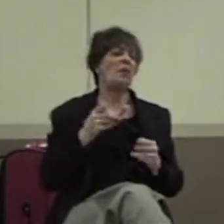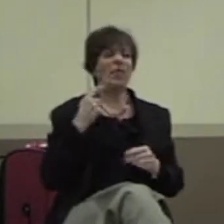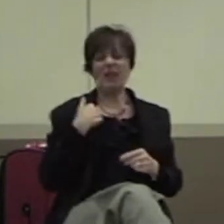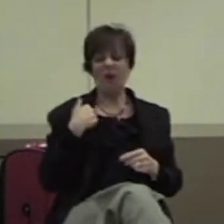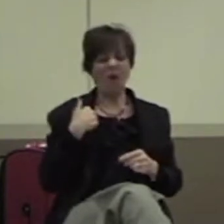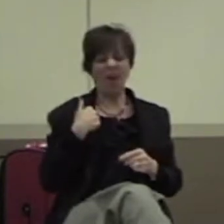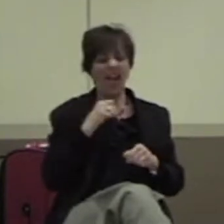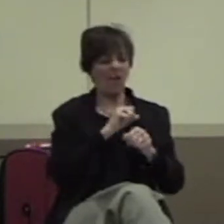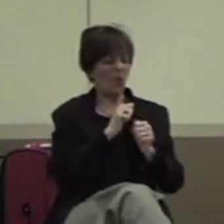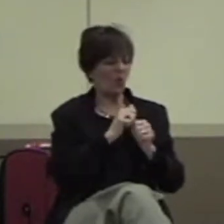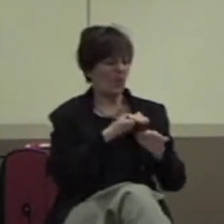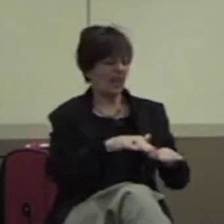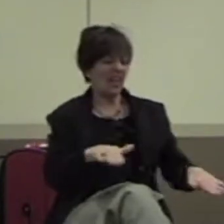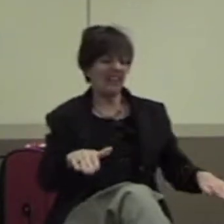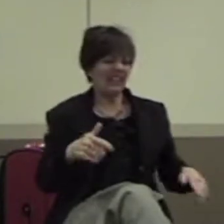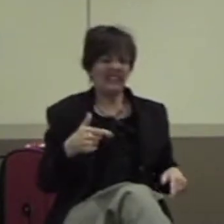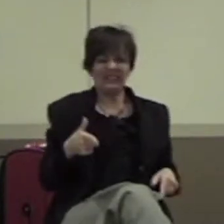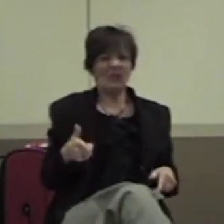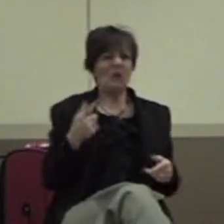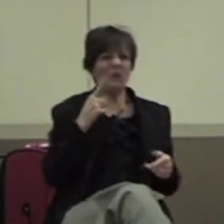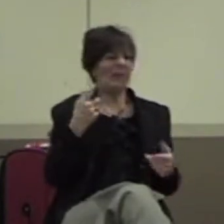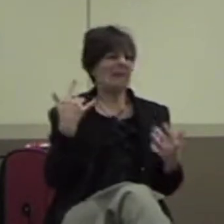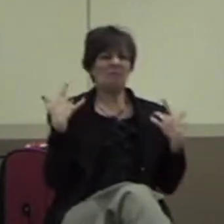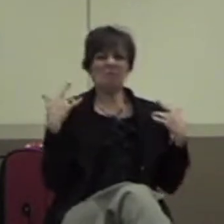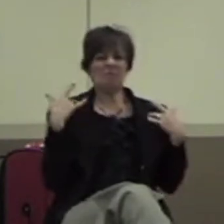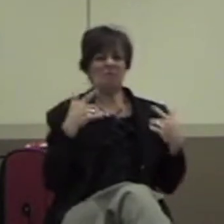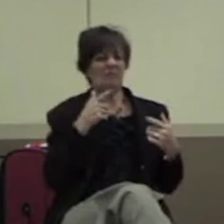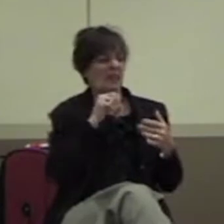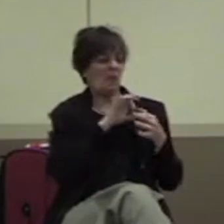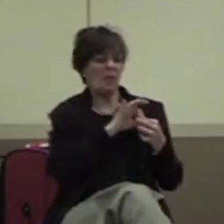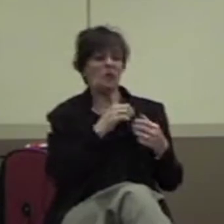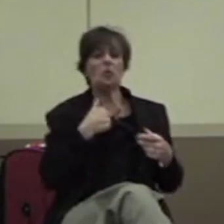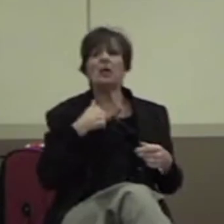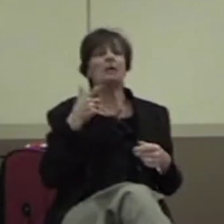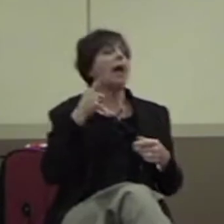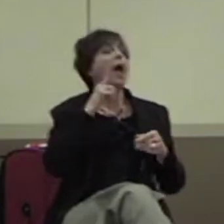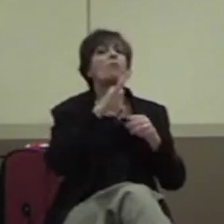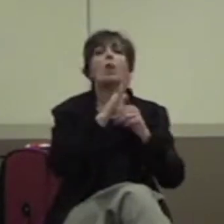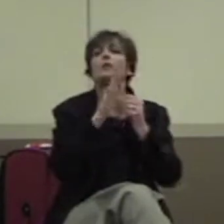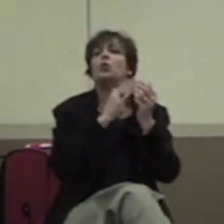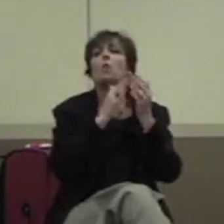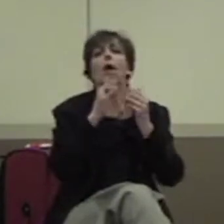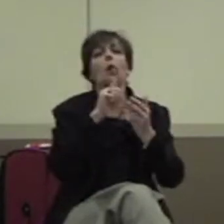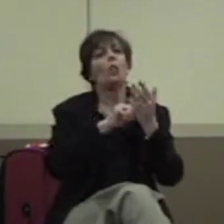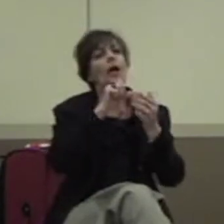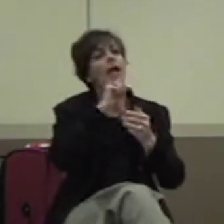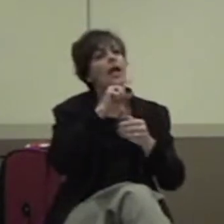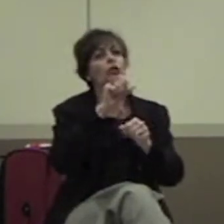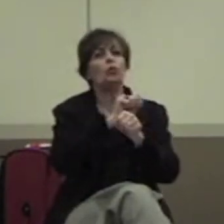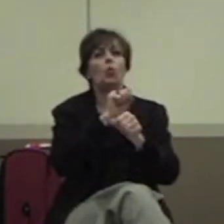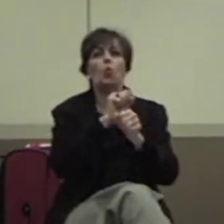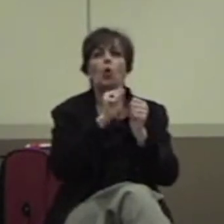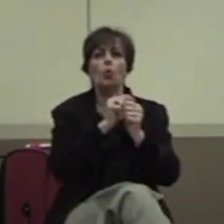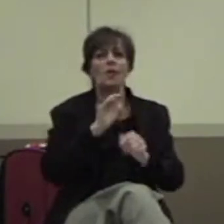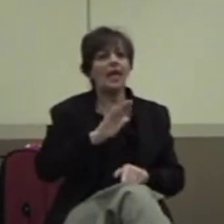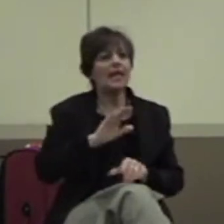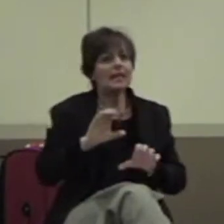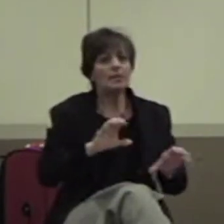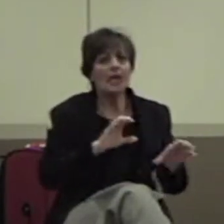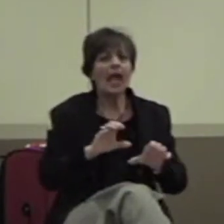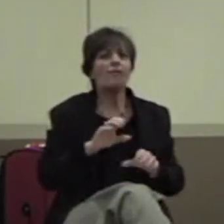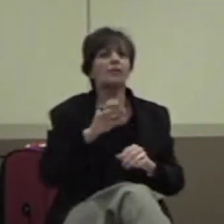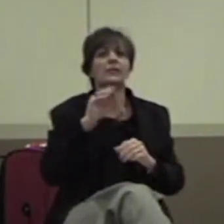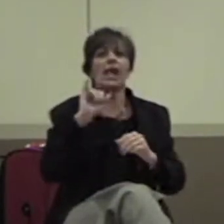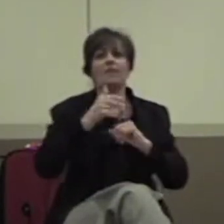work with little kids, so this can't possibly have anything to do with me. I promise you, doesn't matter what age you work with, the behaviors that Richie has